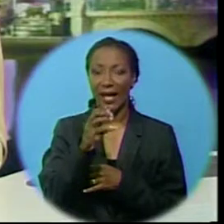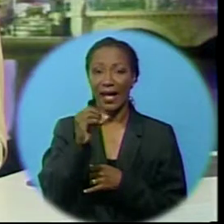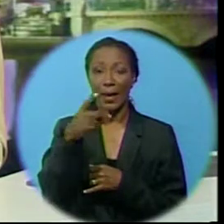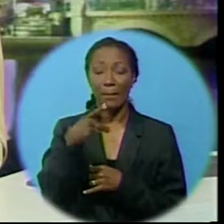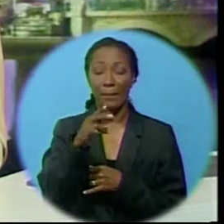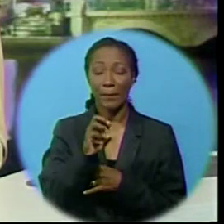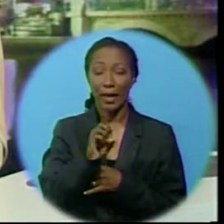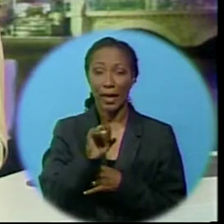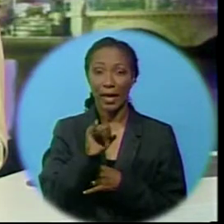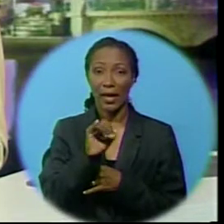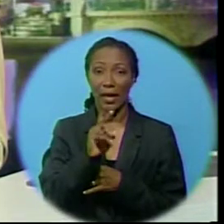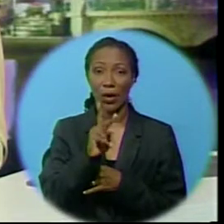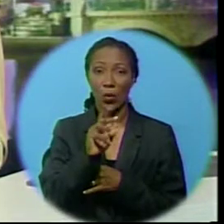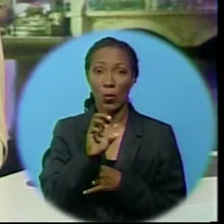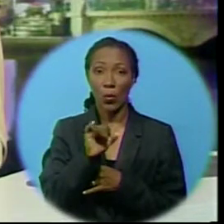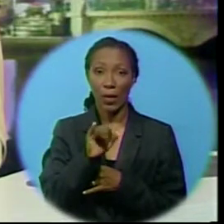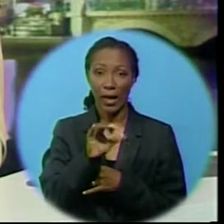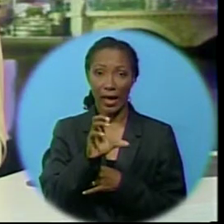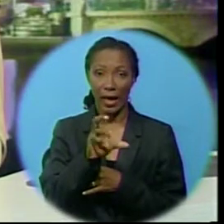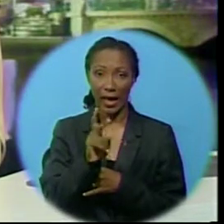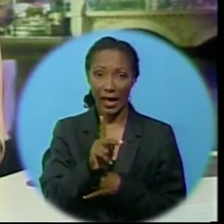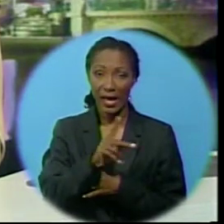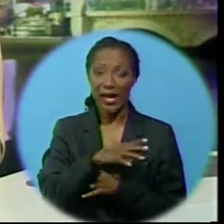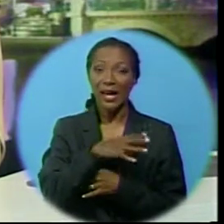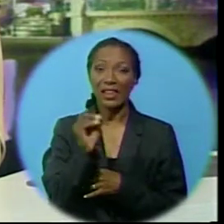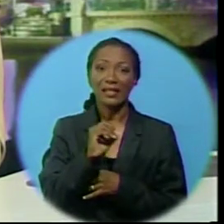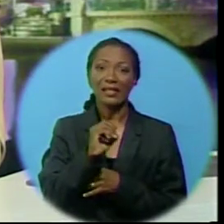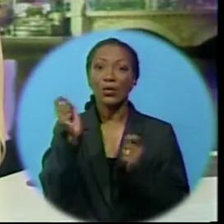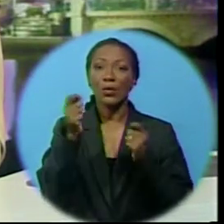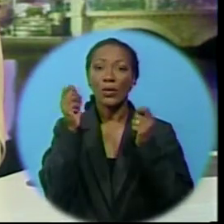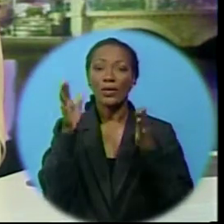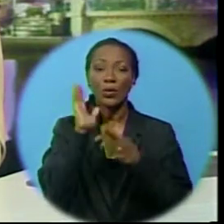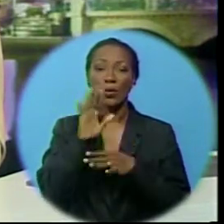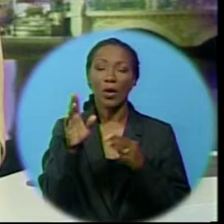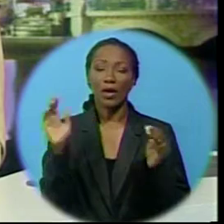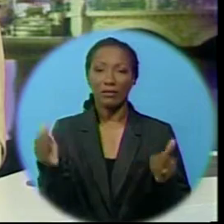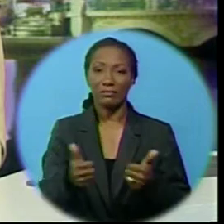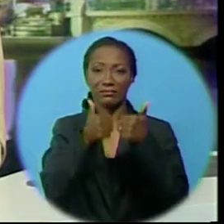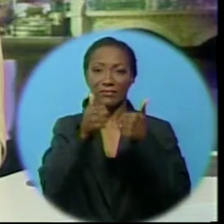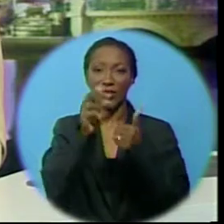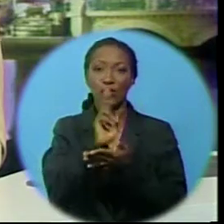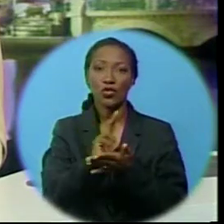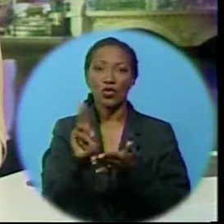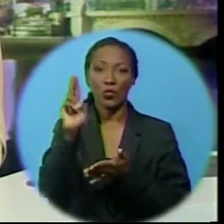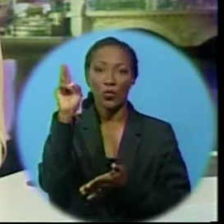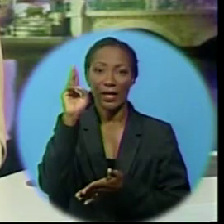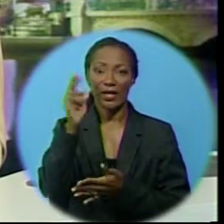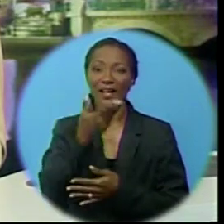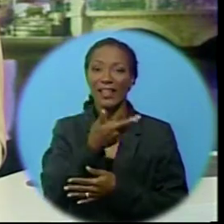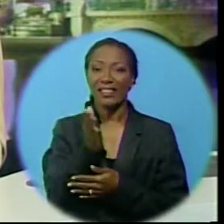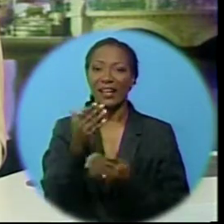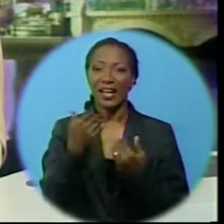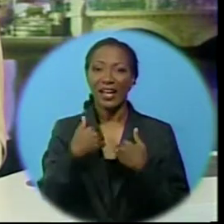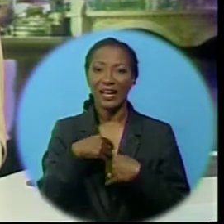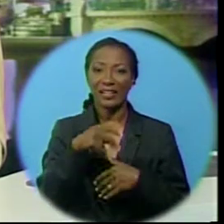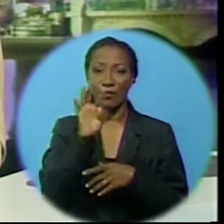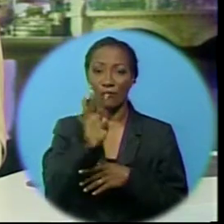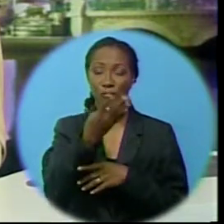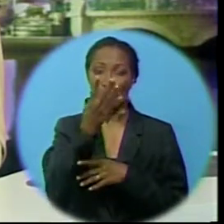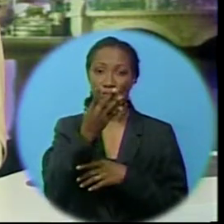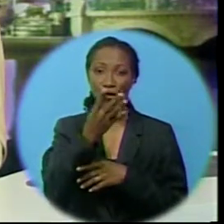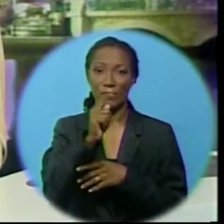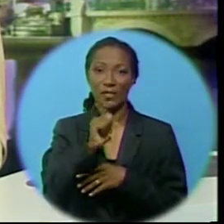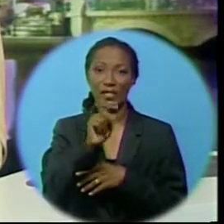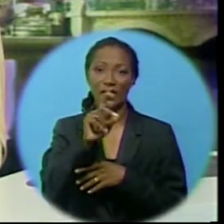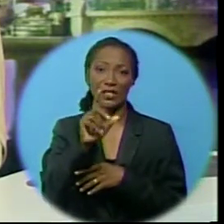at Kensington Oval. The winner will face Sagicor UWY for the title. UWI advanced to their 4th T20 final in 8